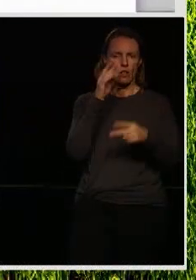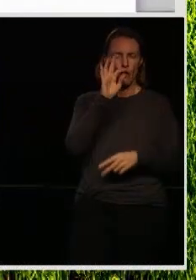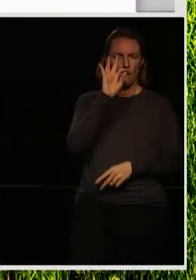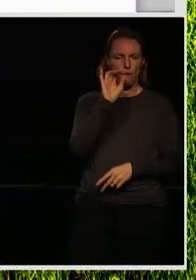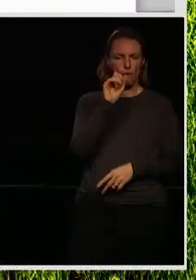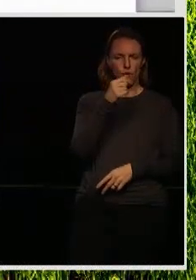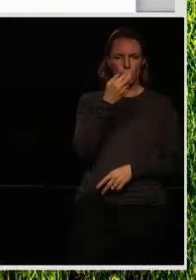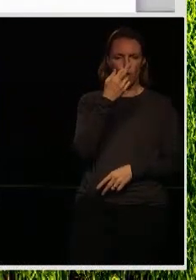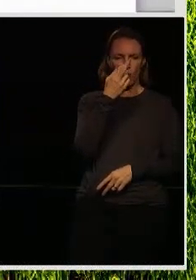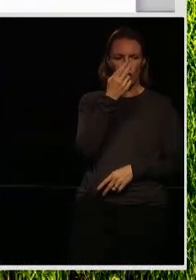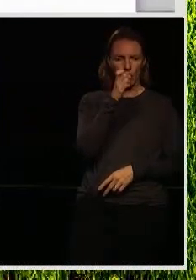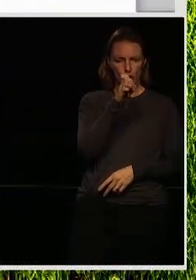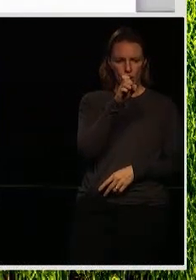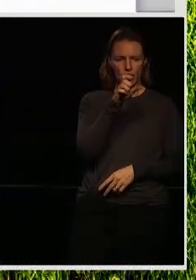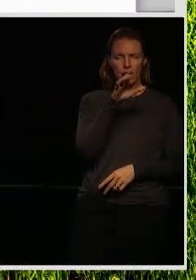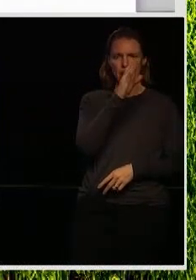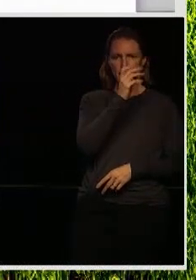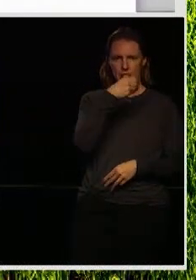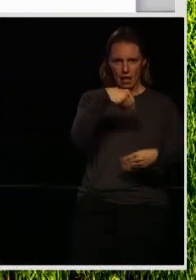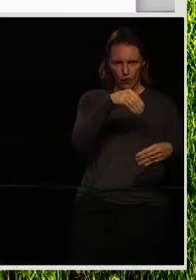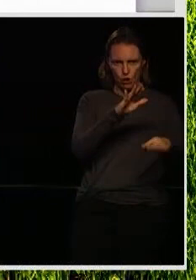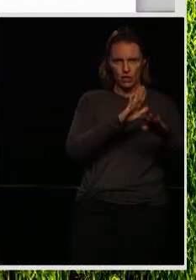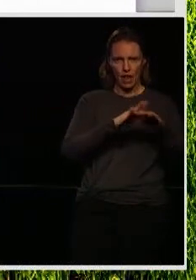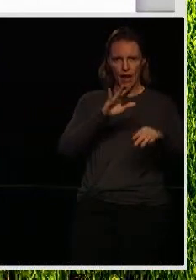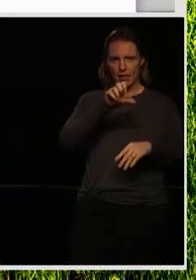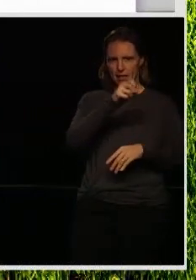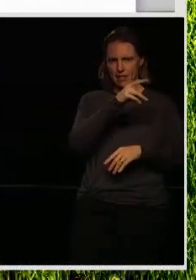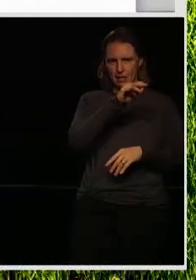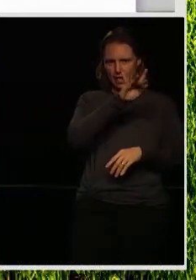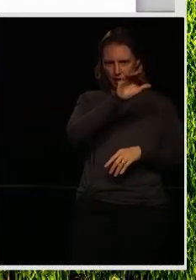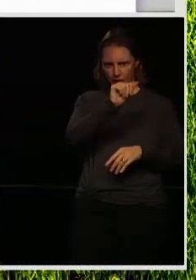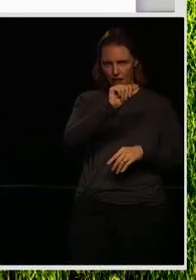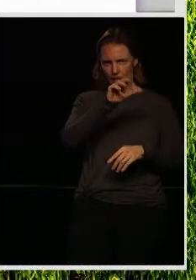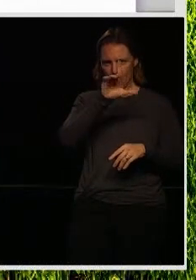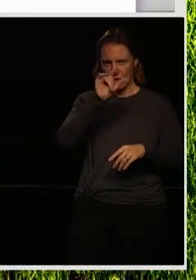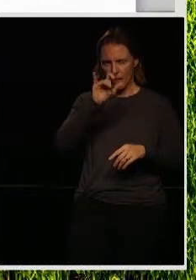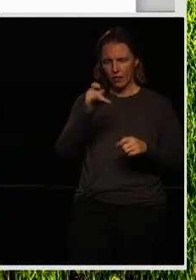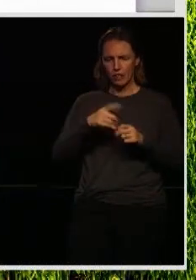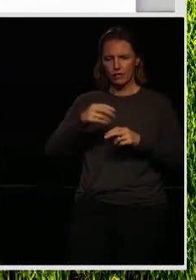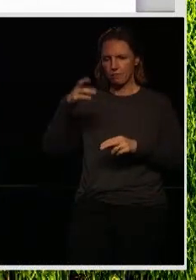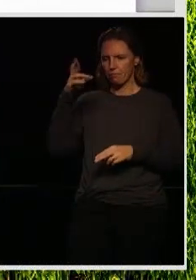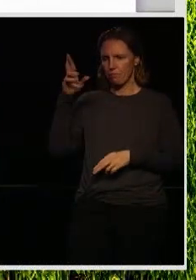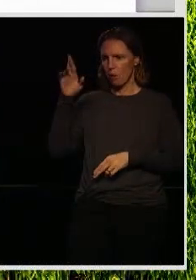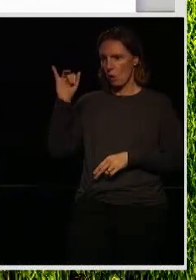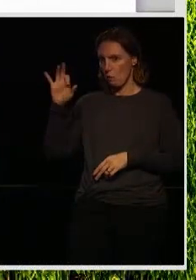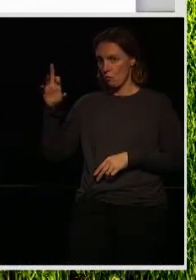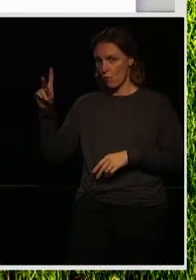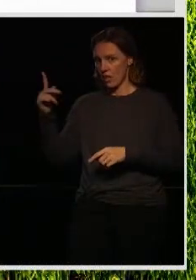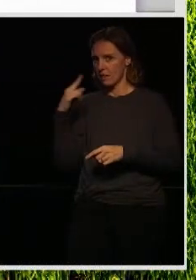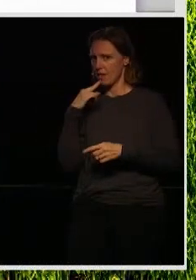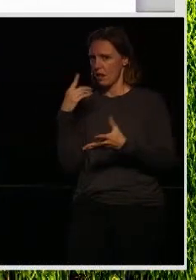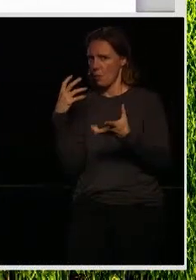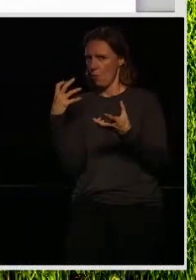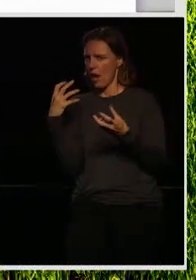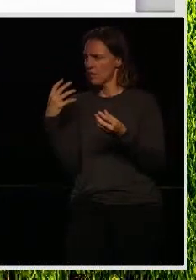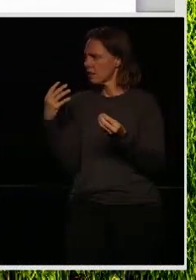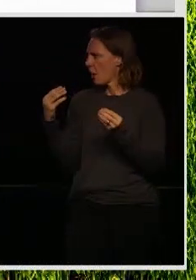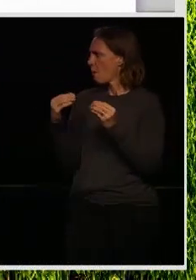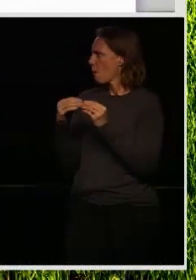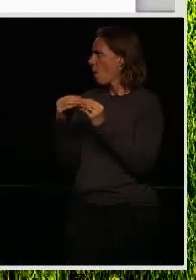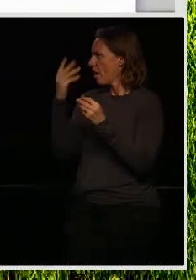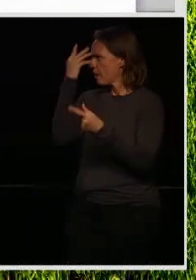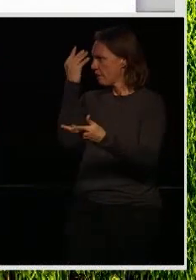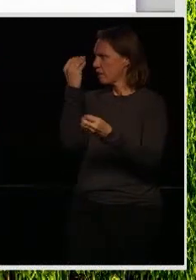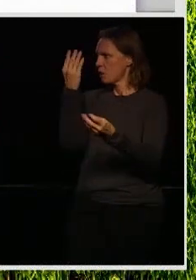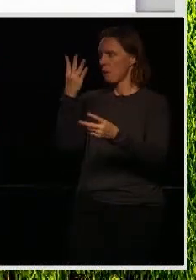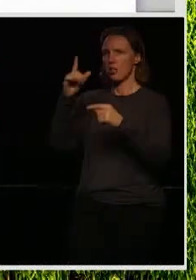Cellars on Seneca Lake. And Rick, the owner there, told us he wants more information around powdery mildew.